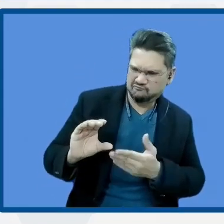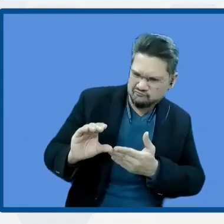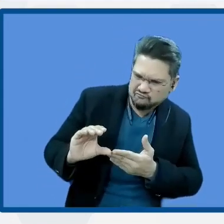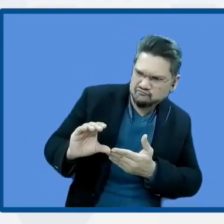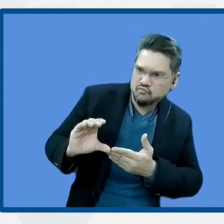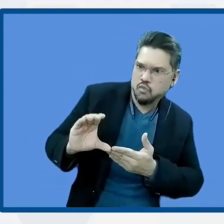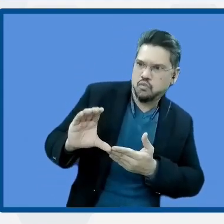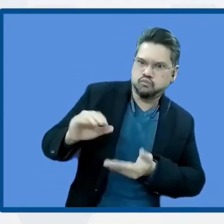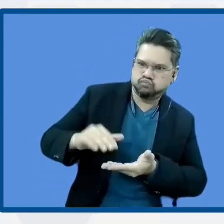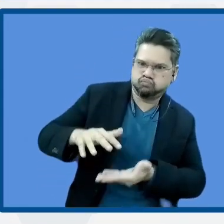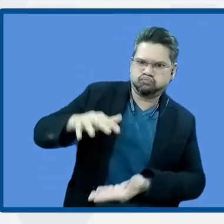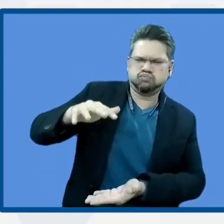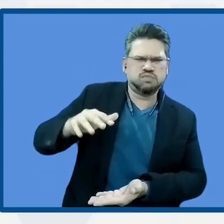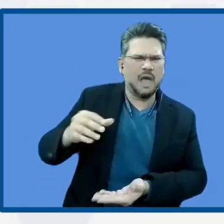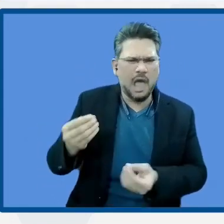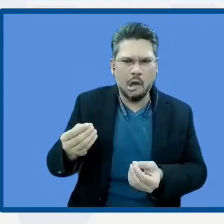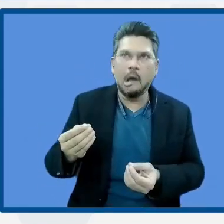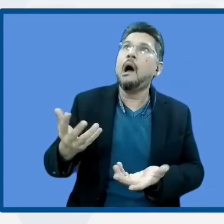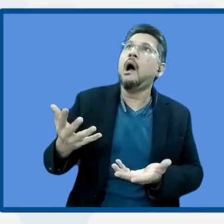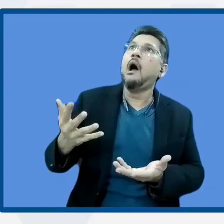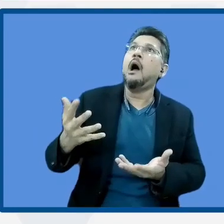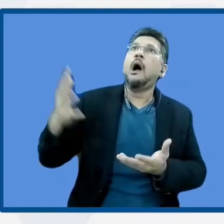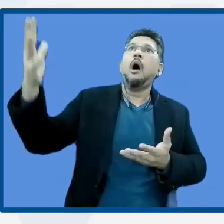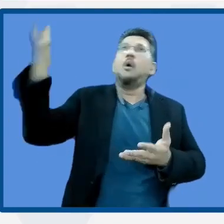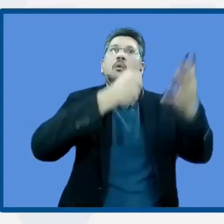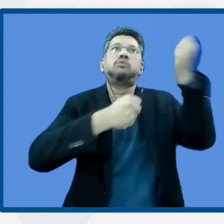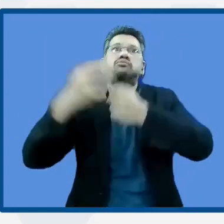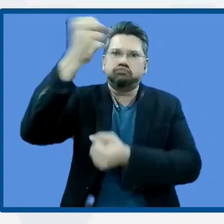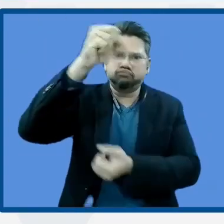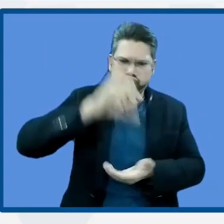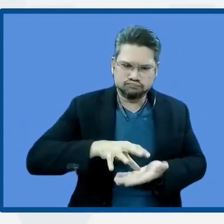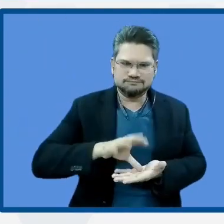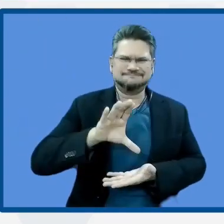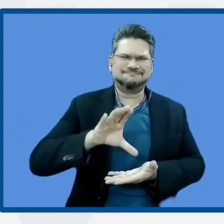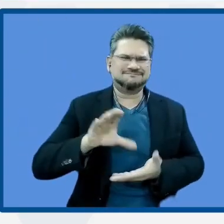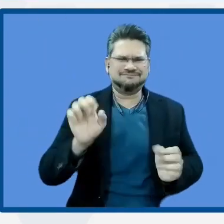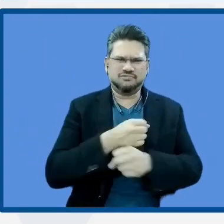we have right now on the table in terms of